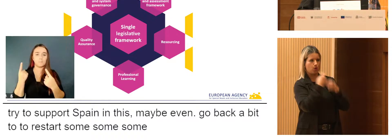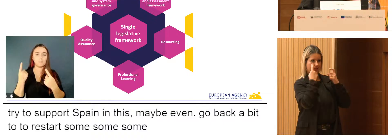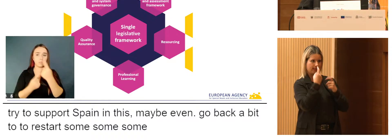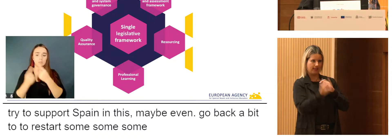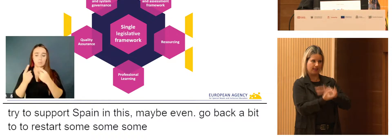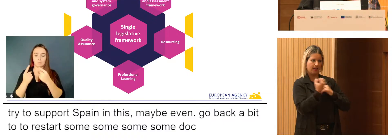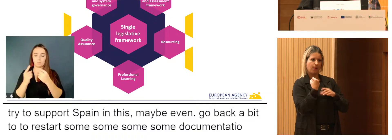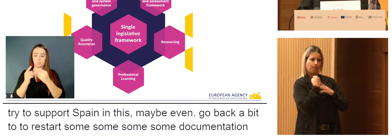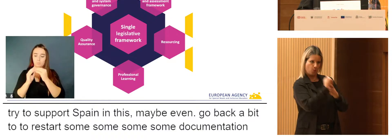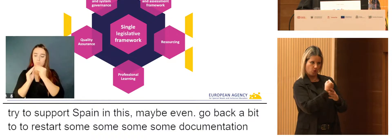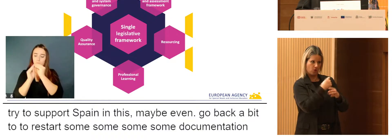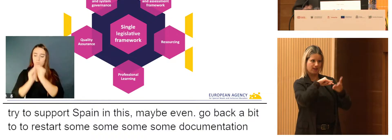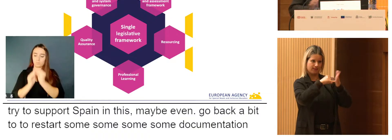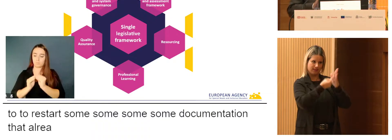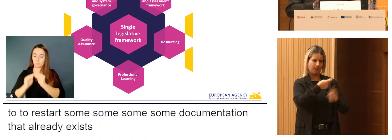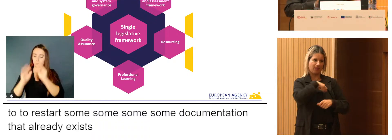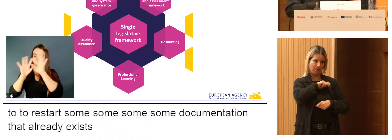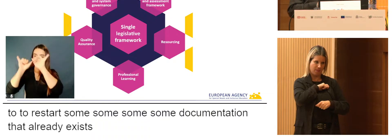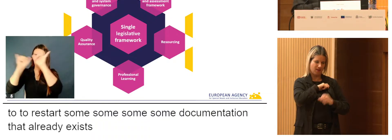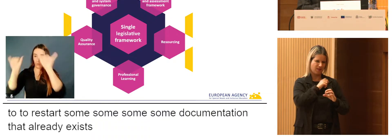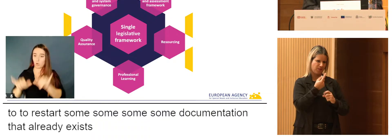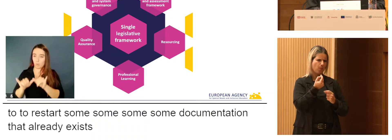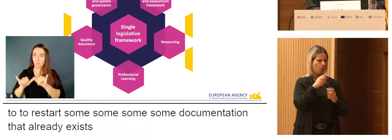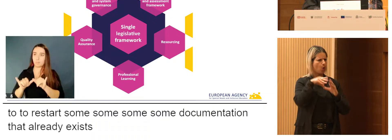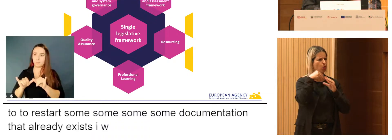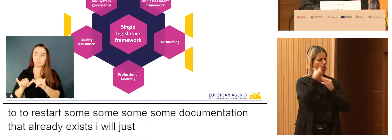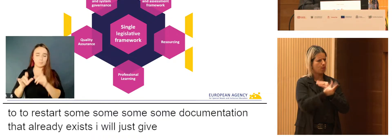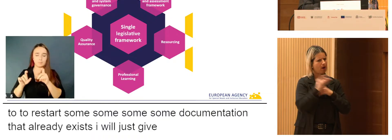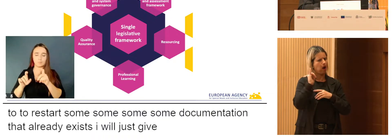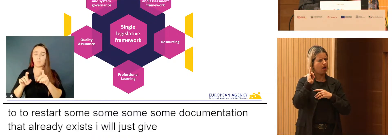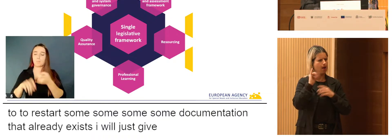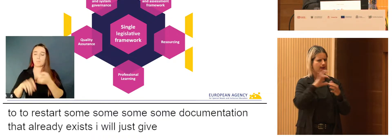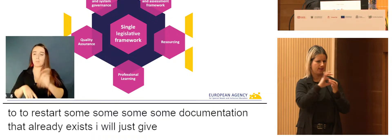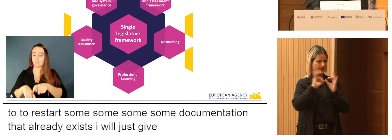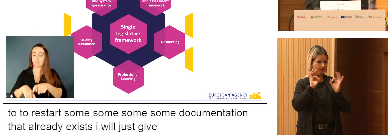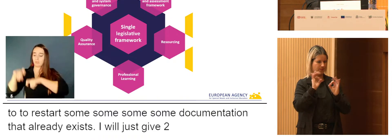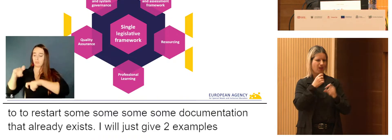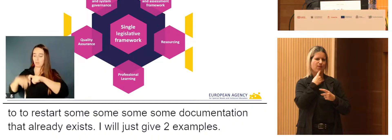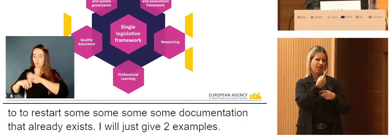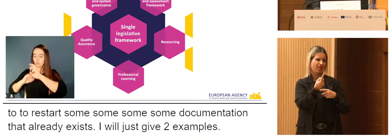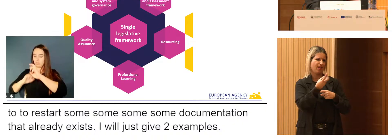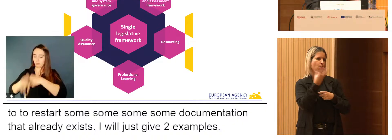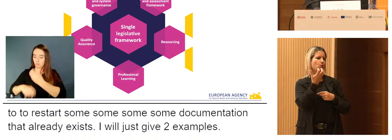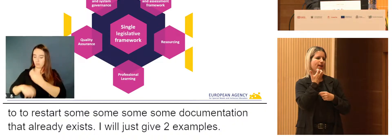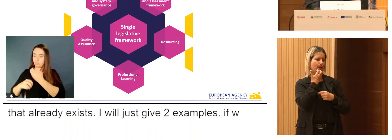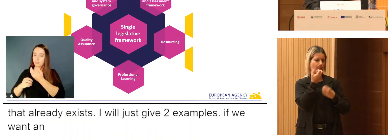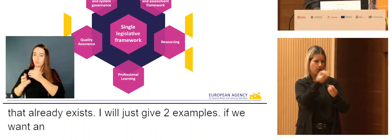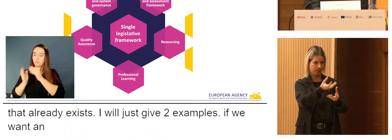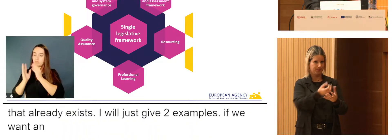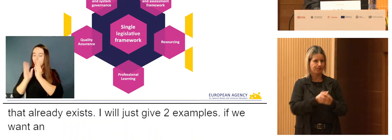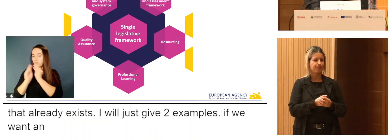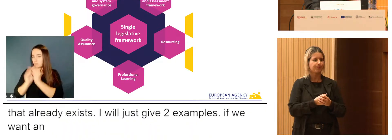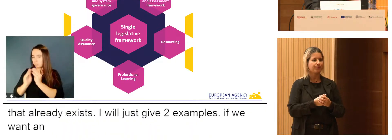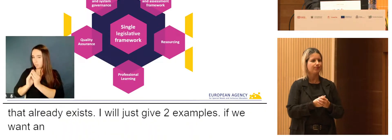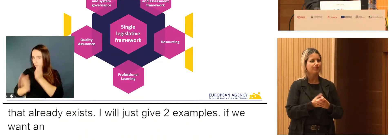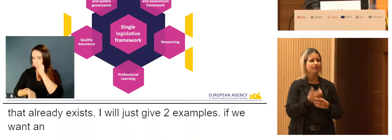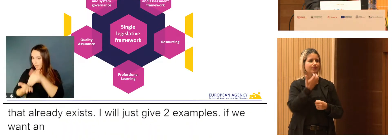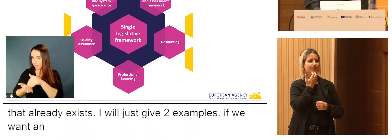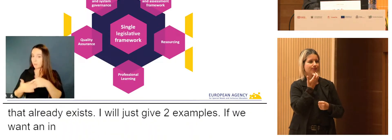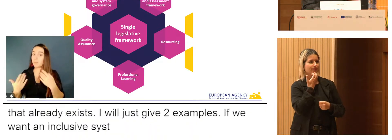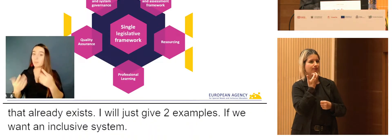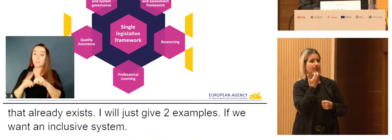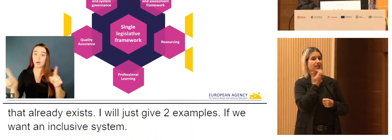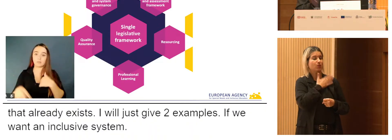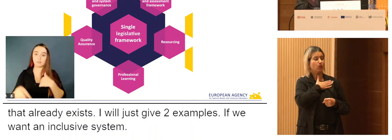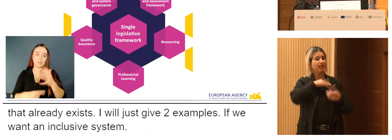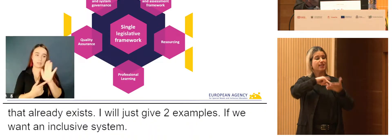documentation that already exists. I will just give 2 examples. If we want an inclusive system,